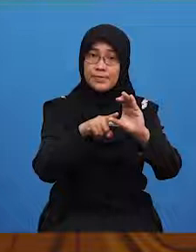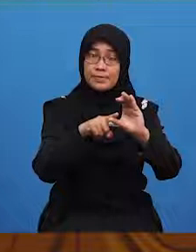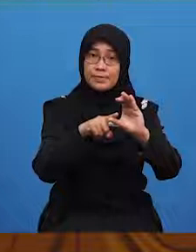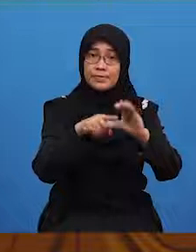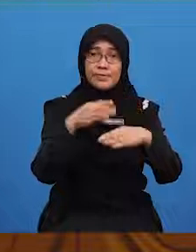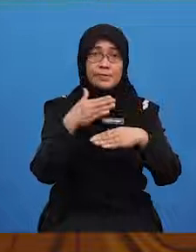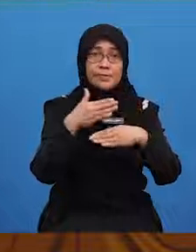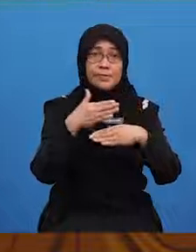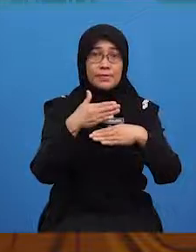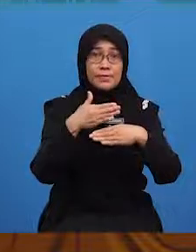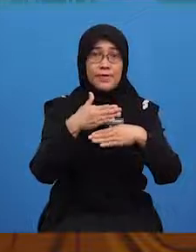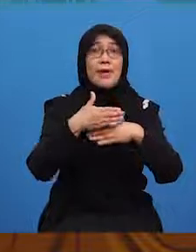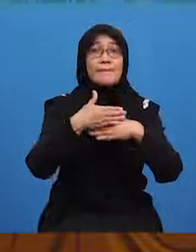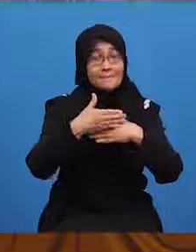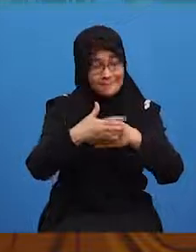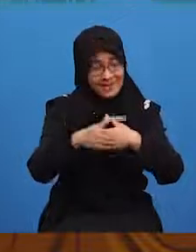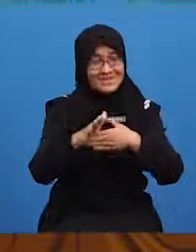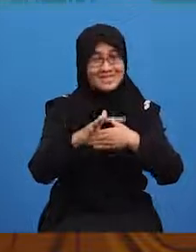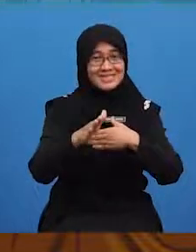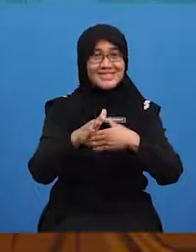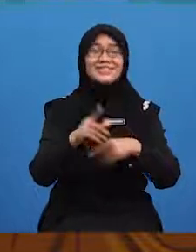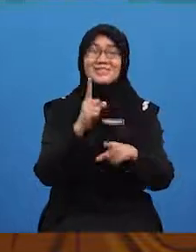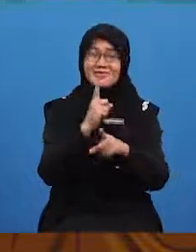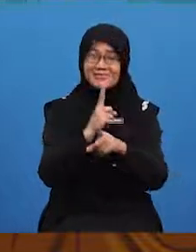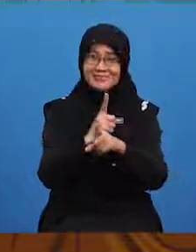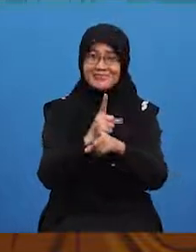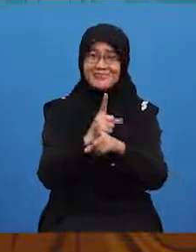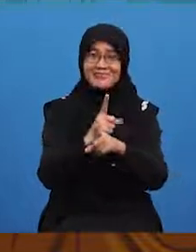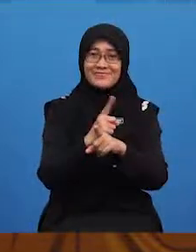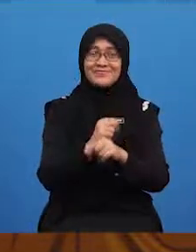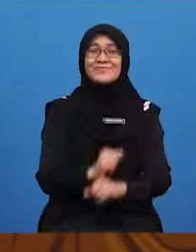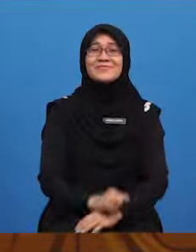What word we use for the right hand side of the clock?